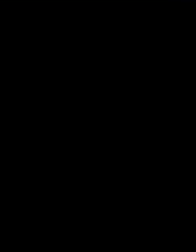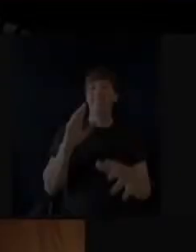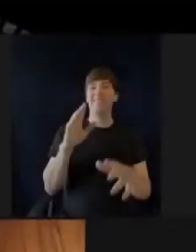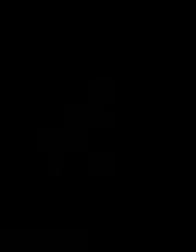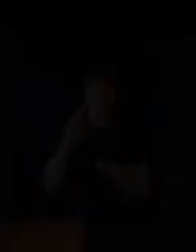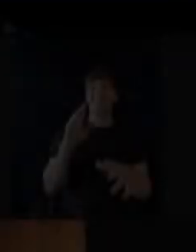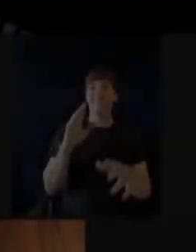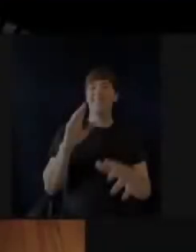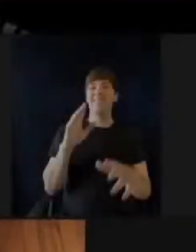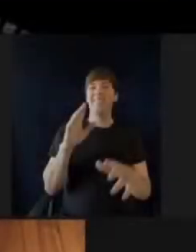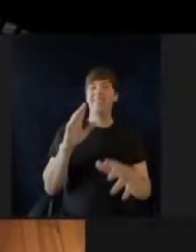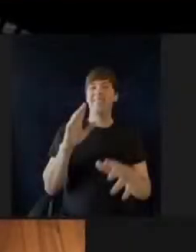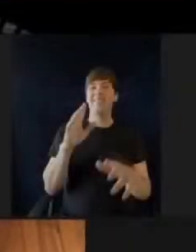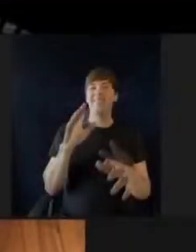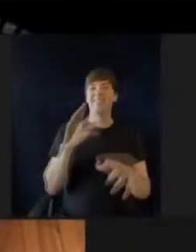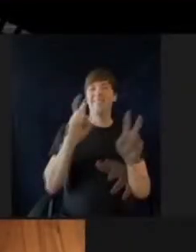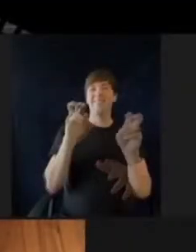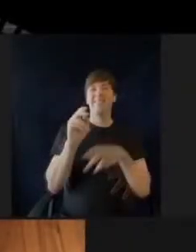environment.